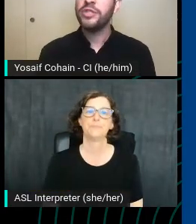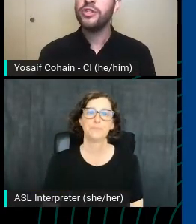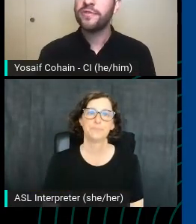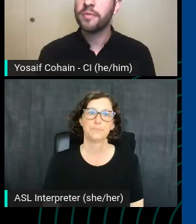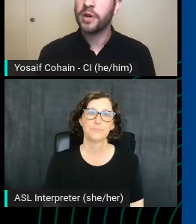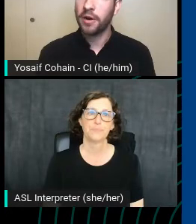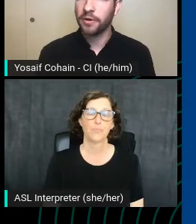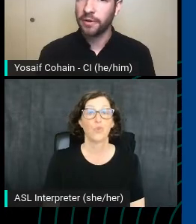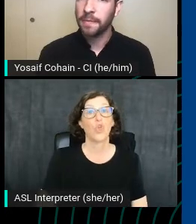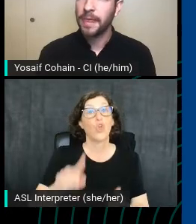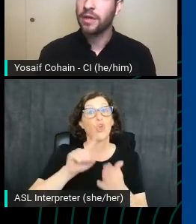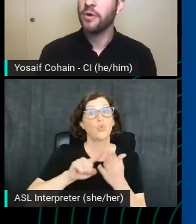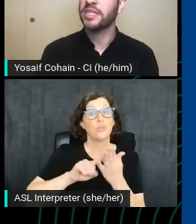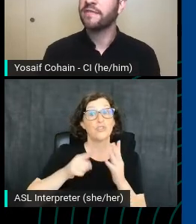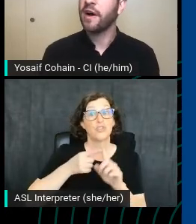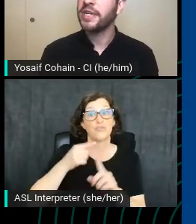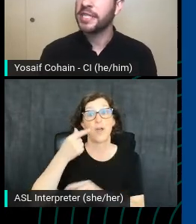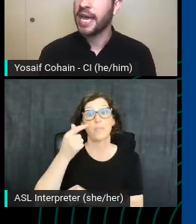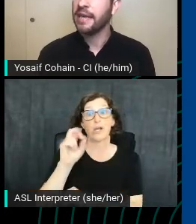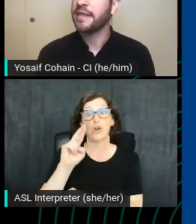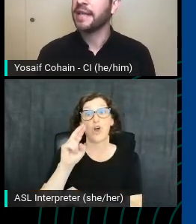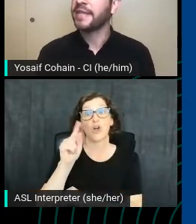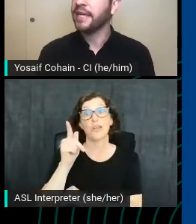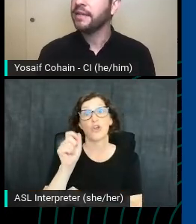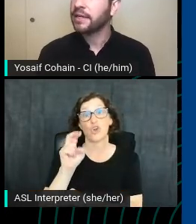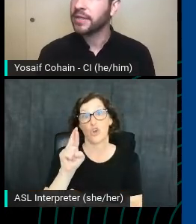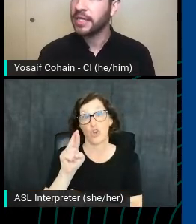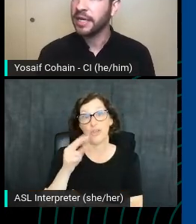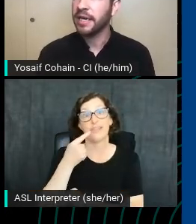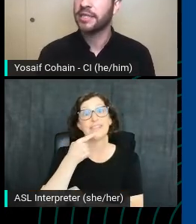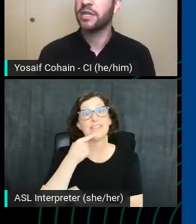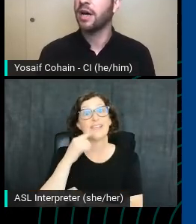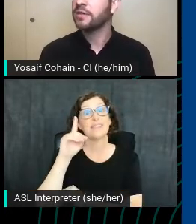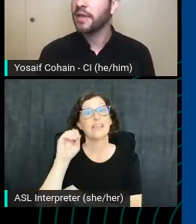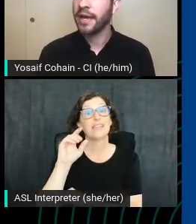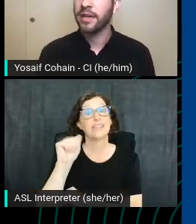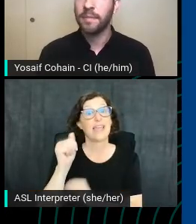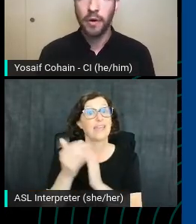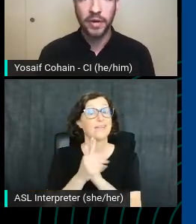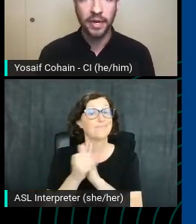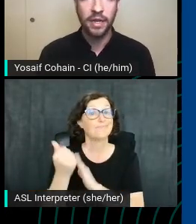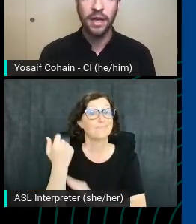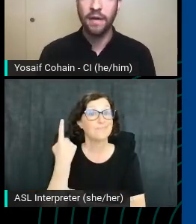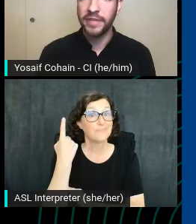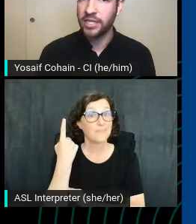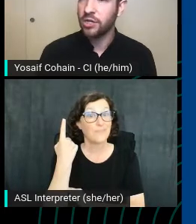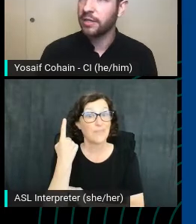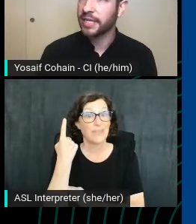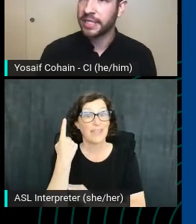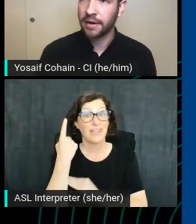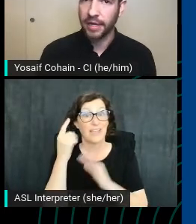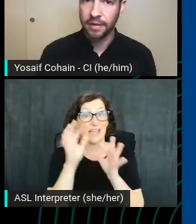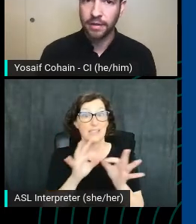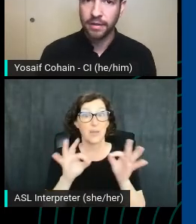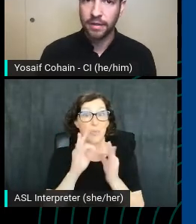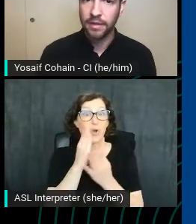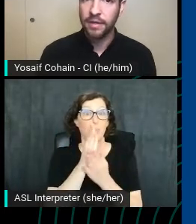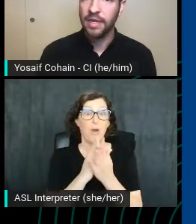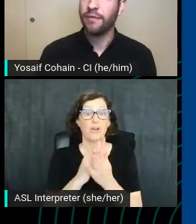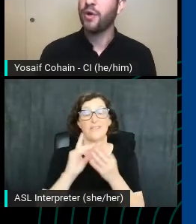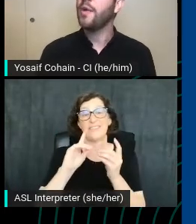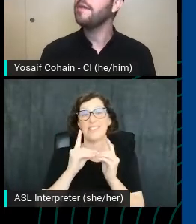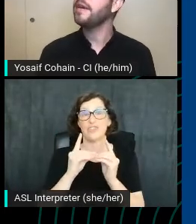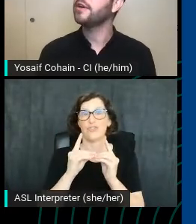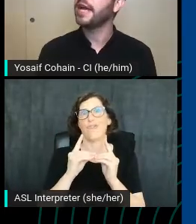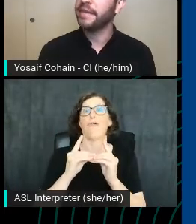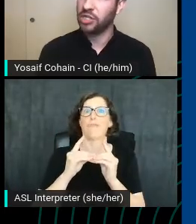The research firm Gartner goes as far as saying that data literacy is an underlying component of digital dexterity.